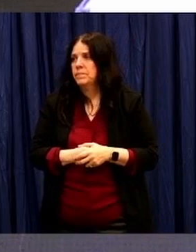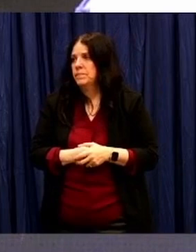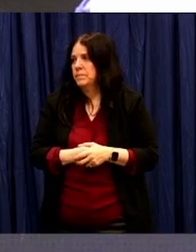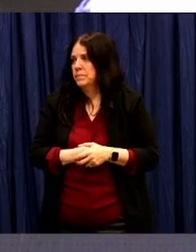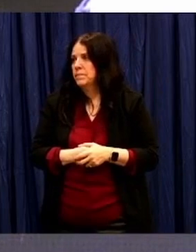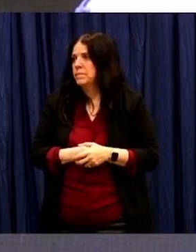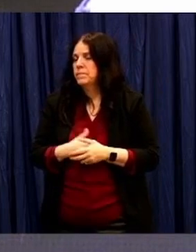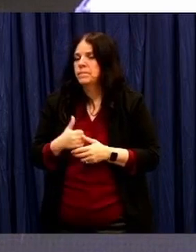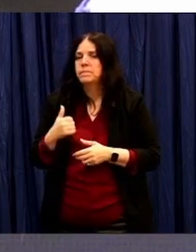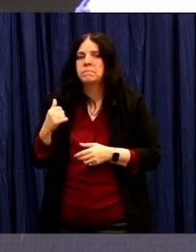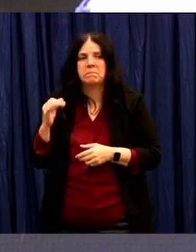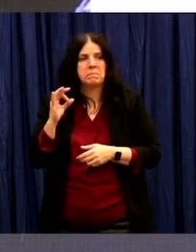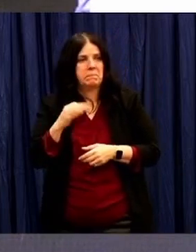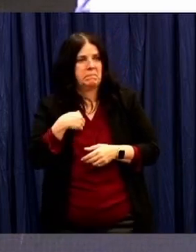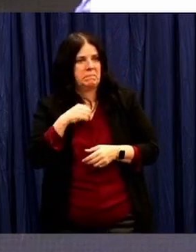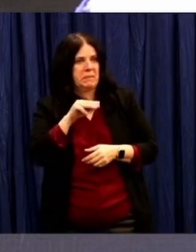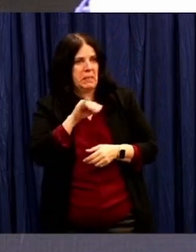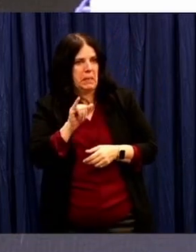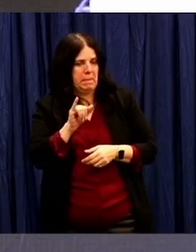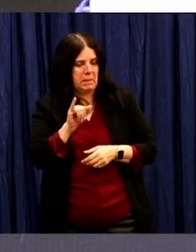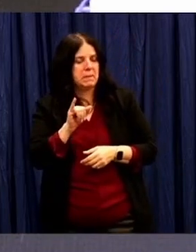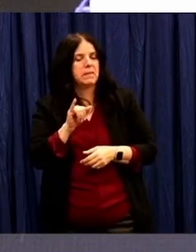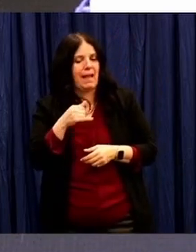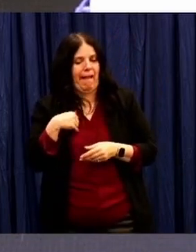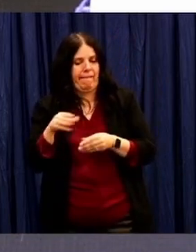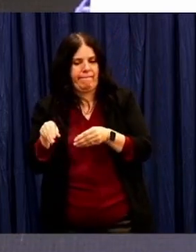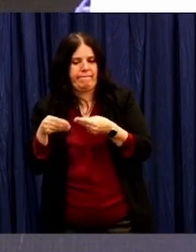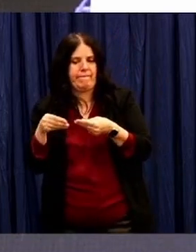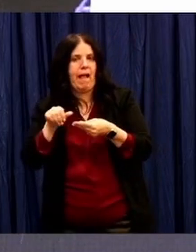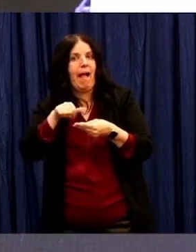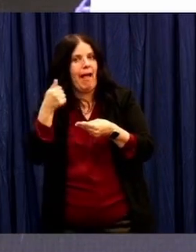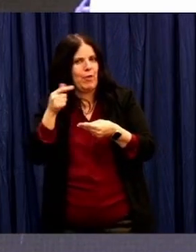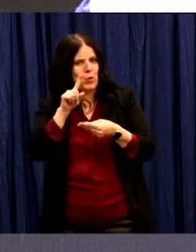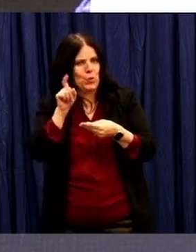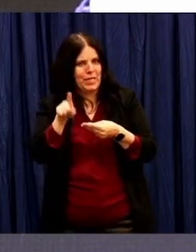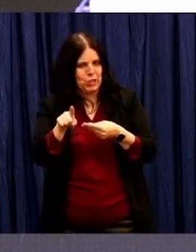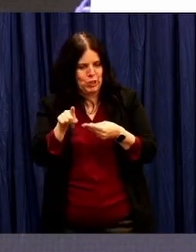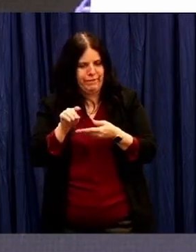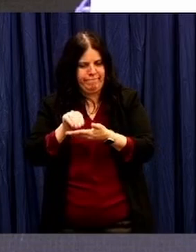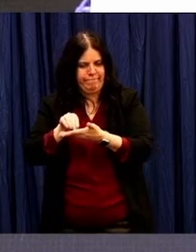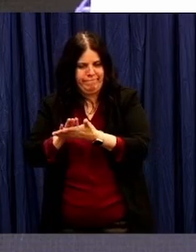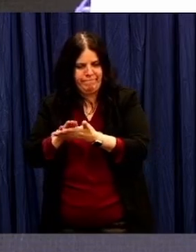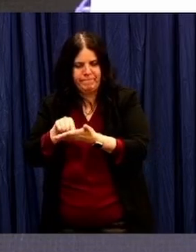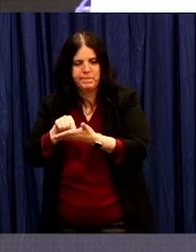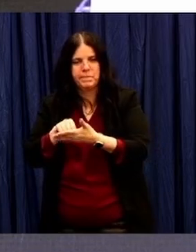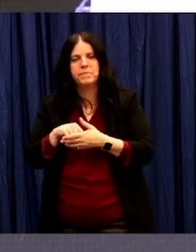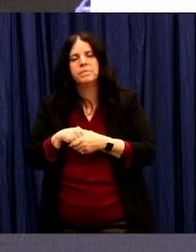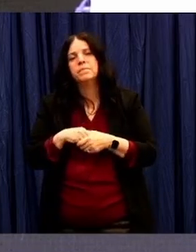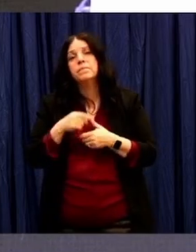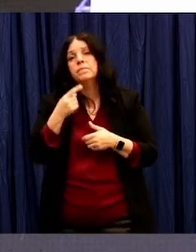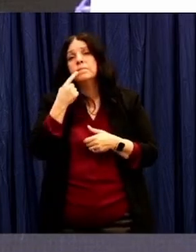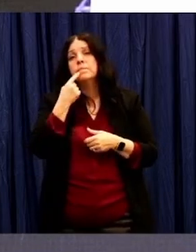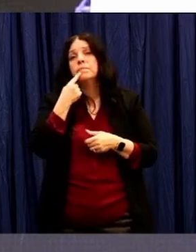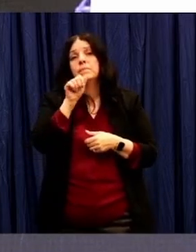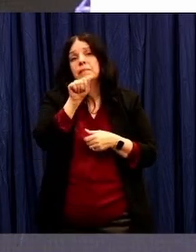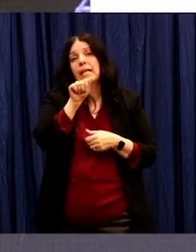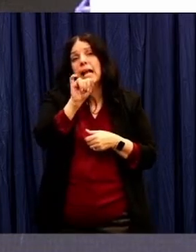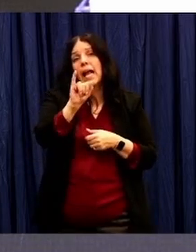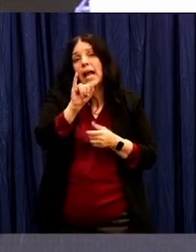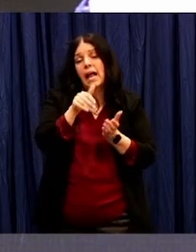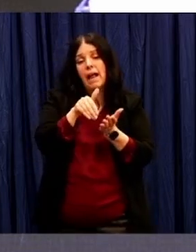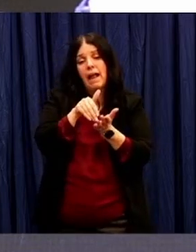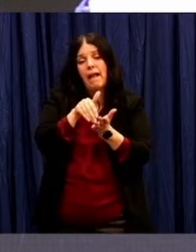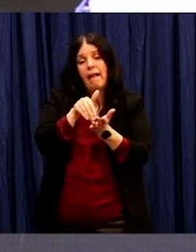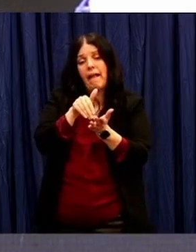All right, this is Amy, and I have another question from the audience. AI often filters out persons with disabilities